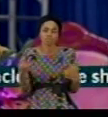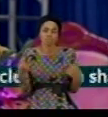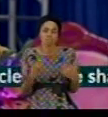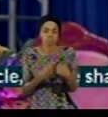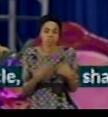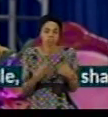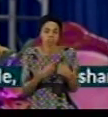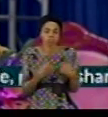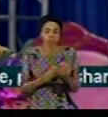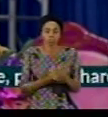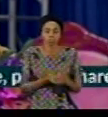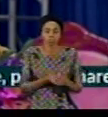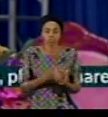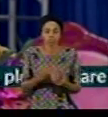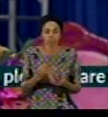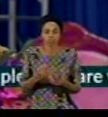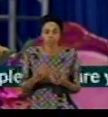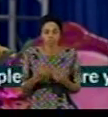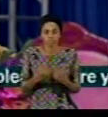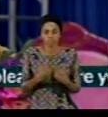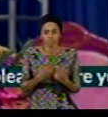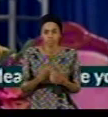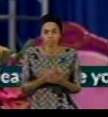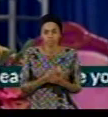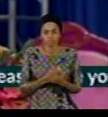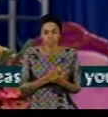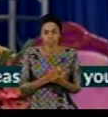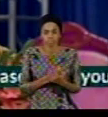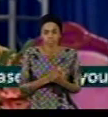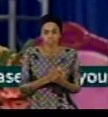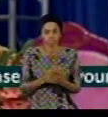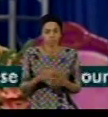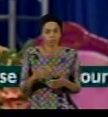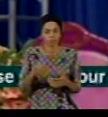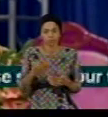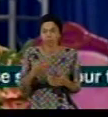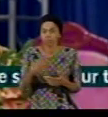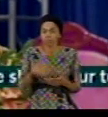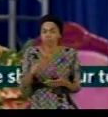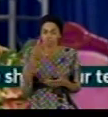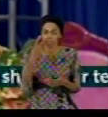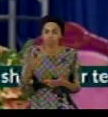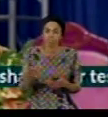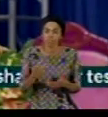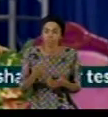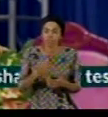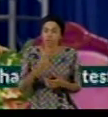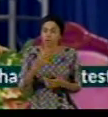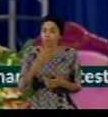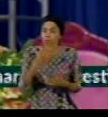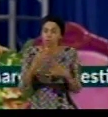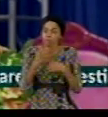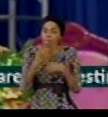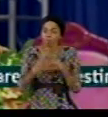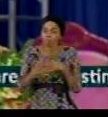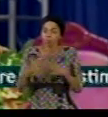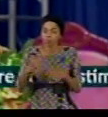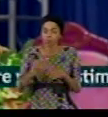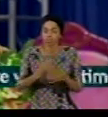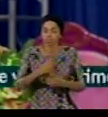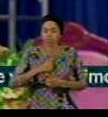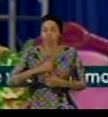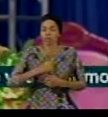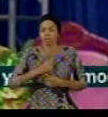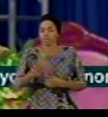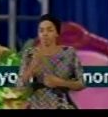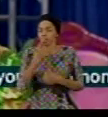I'll see something like blood in my mind when I fall for plants as the last player of the mother God on first day I will